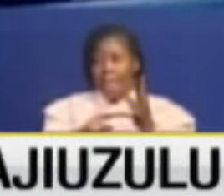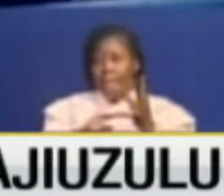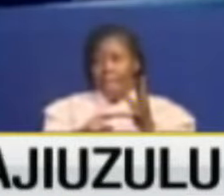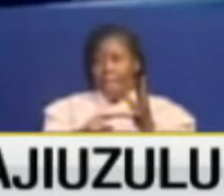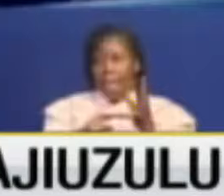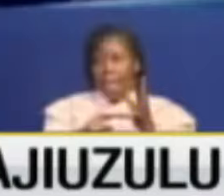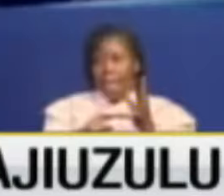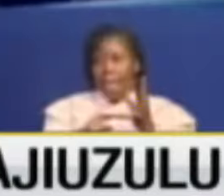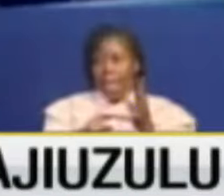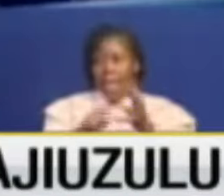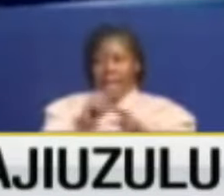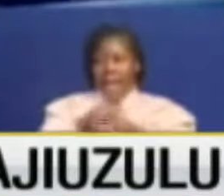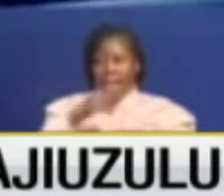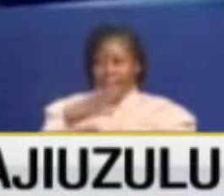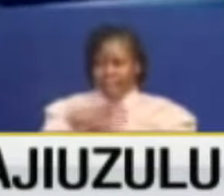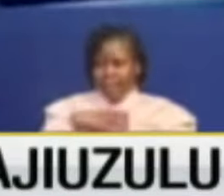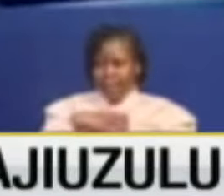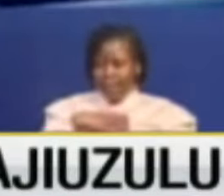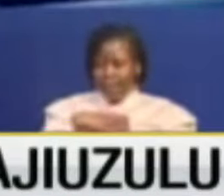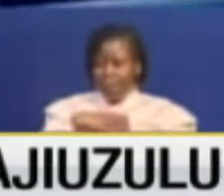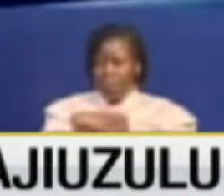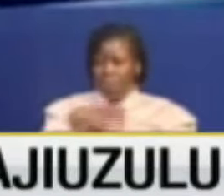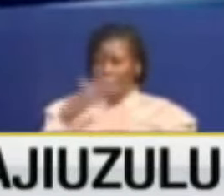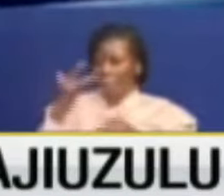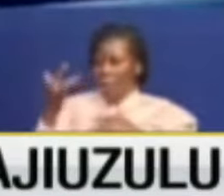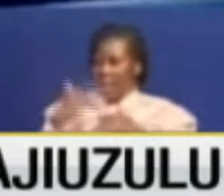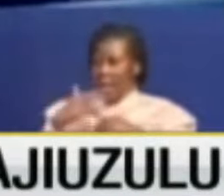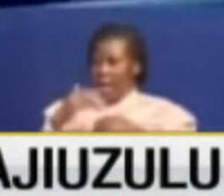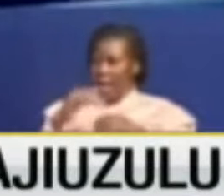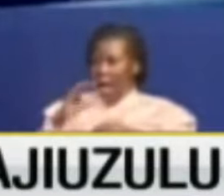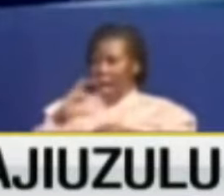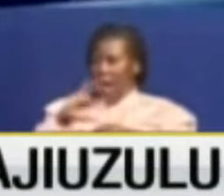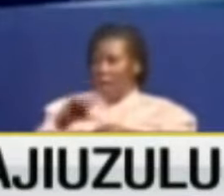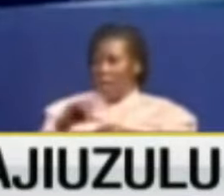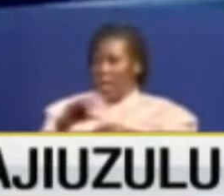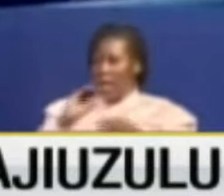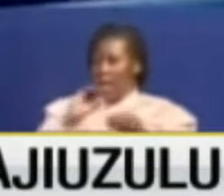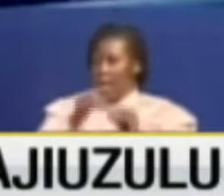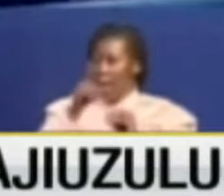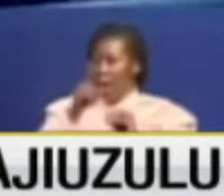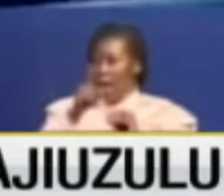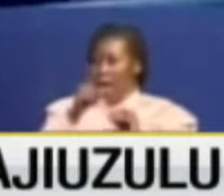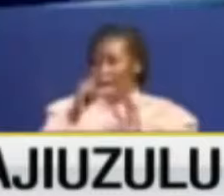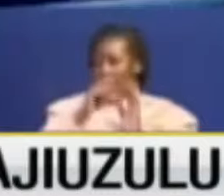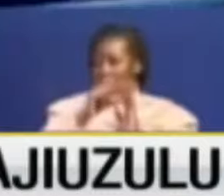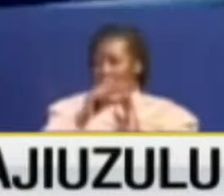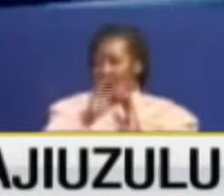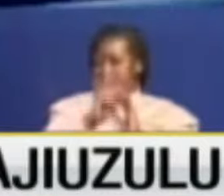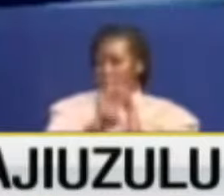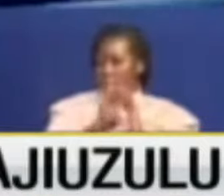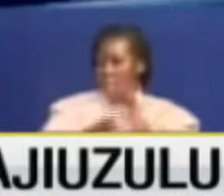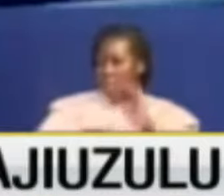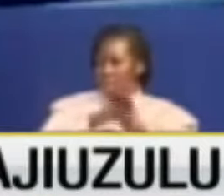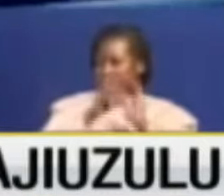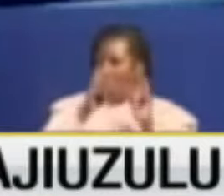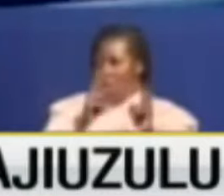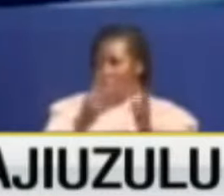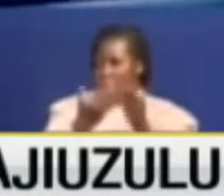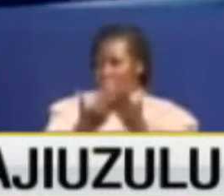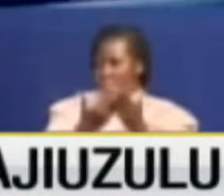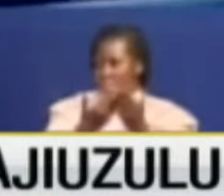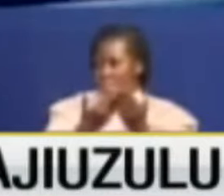when you will retire to consider count number one, paragraph four of the impeachment motion before